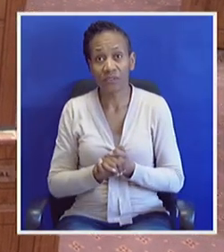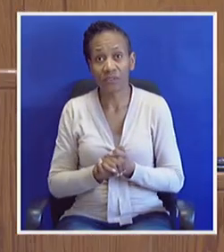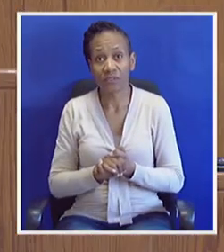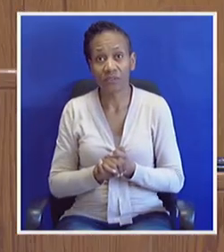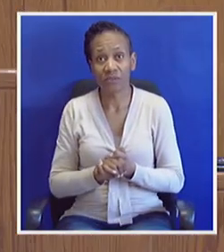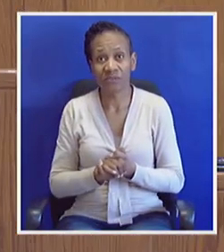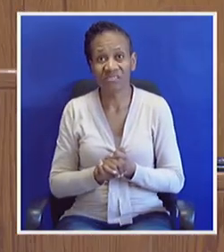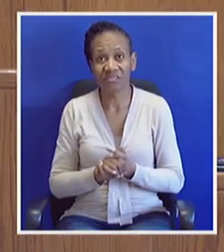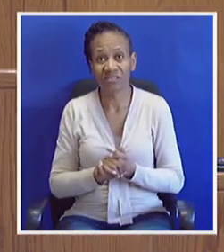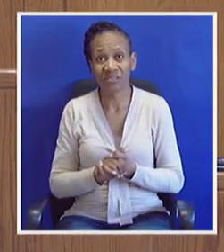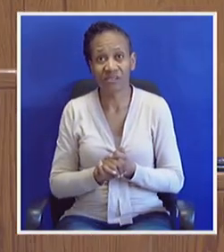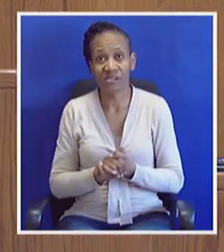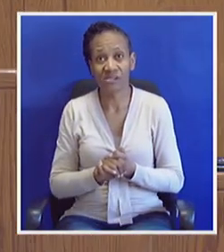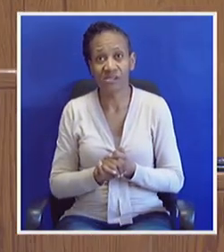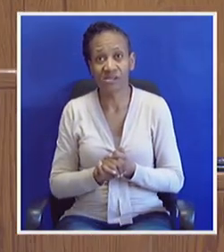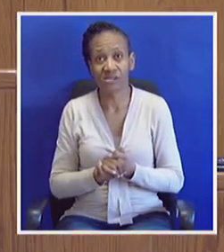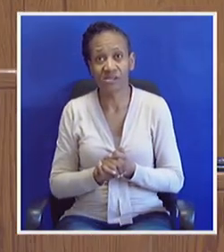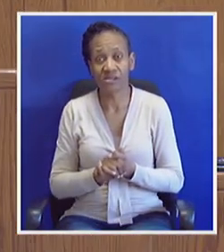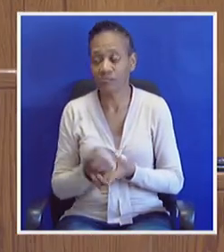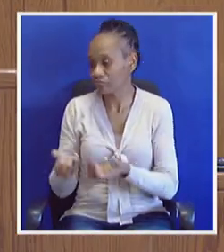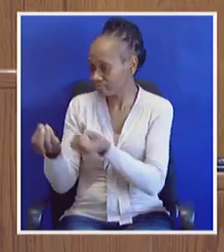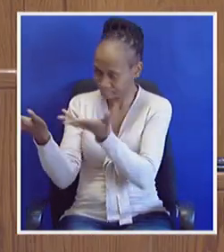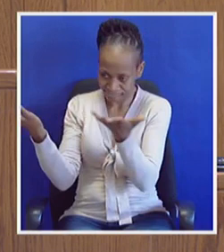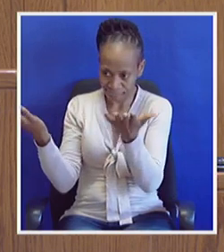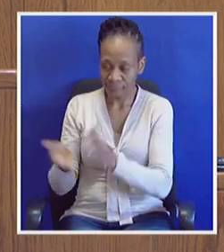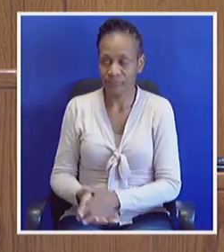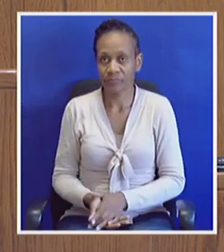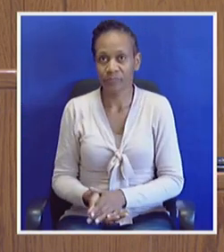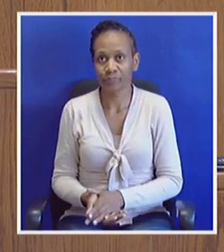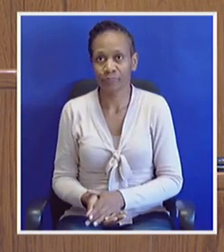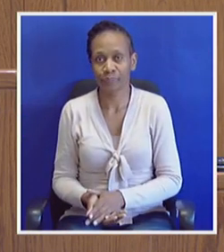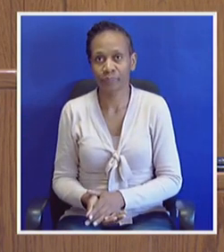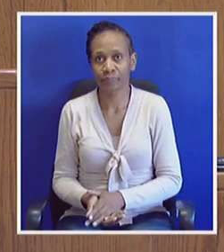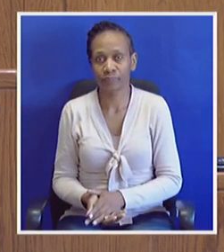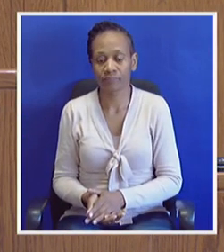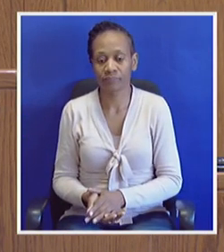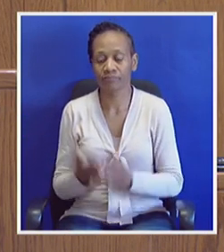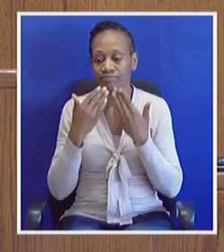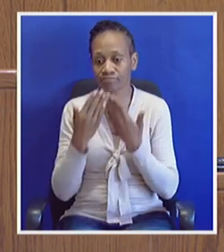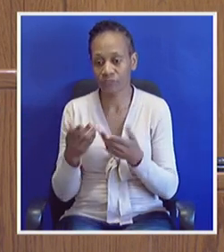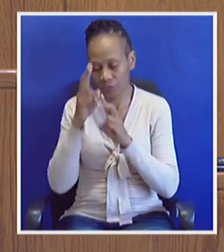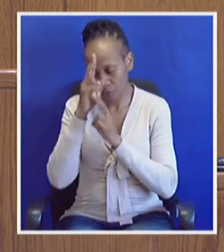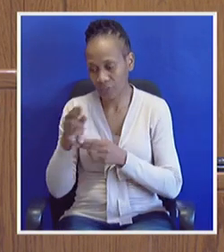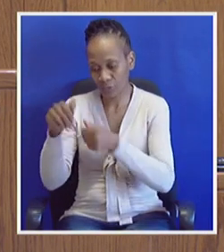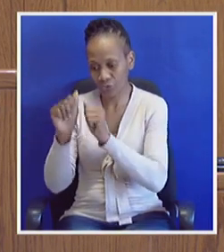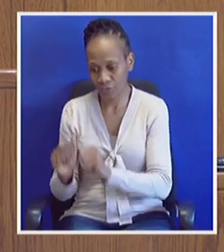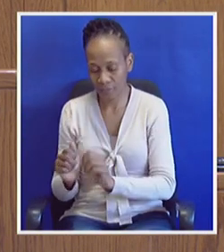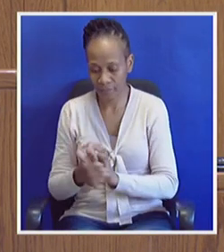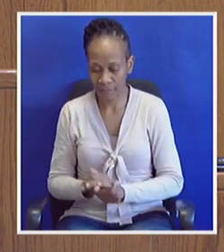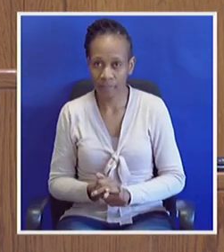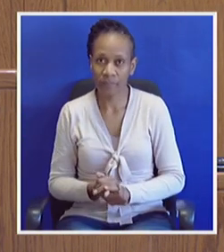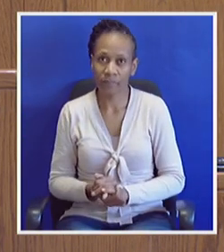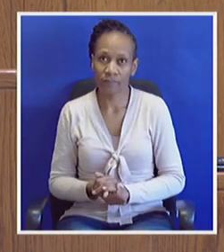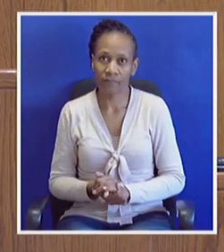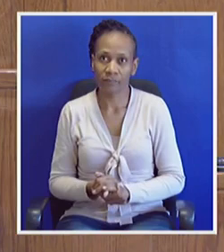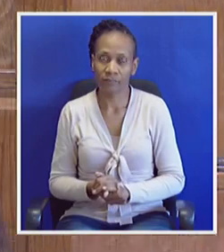Sort of. You have the floor. Thank you, Honorable Chairperson. I should